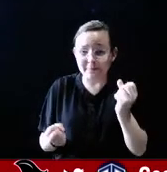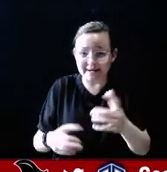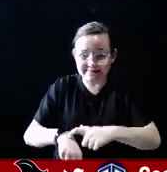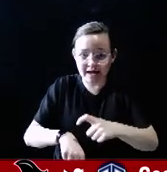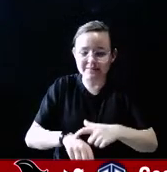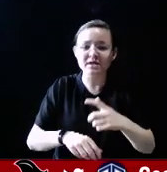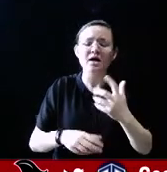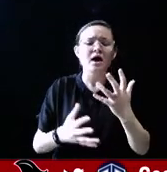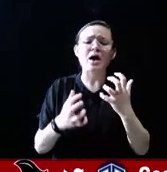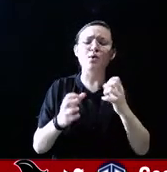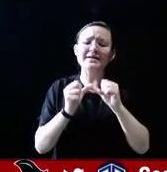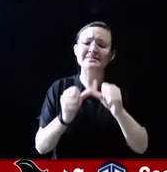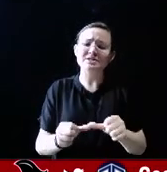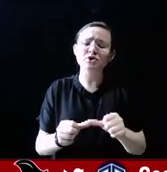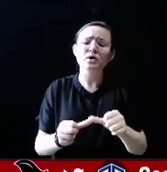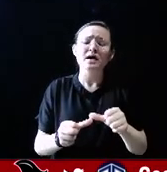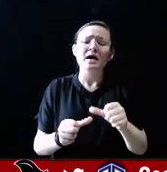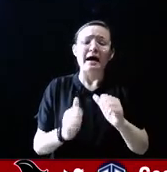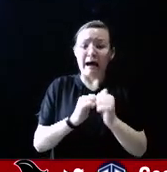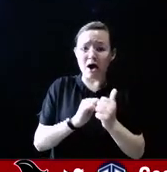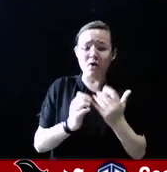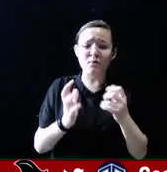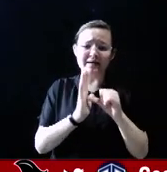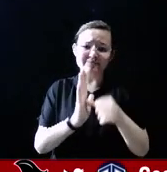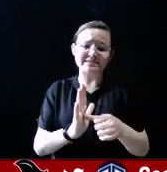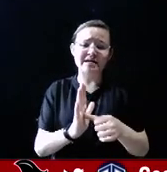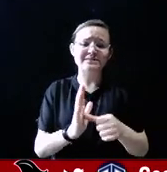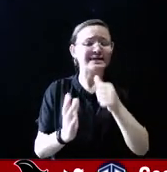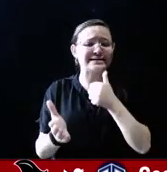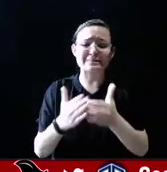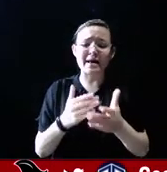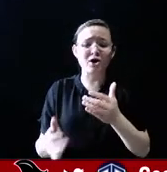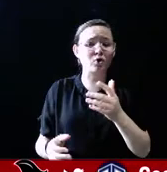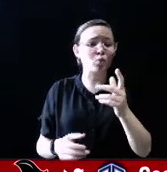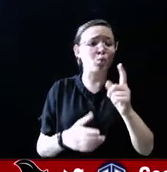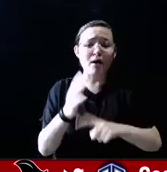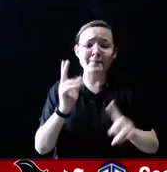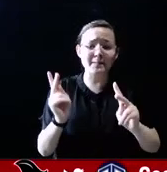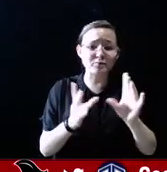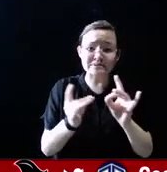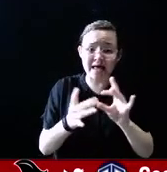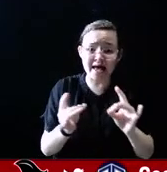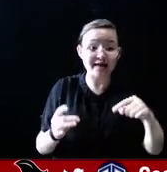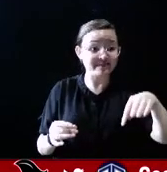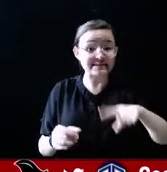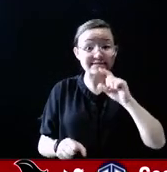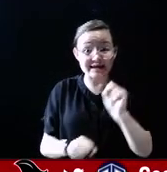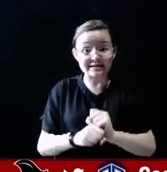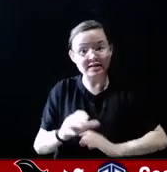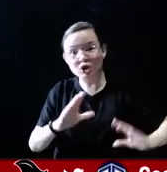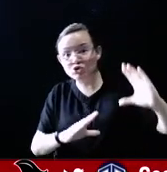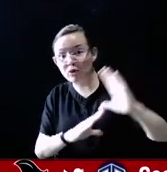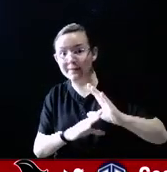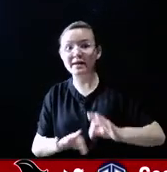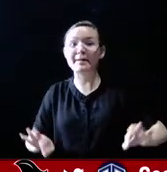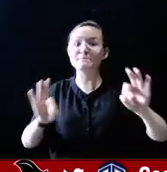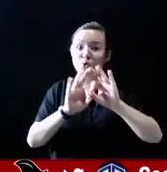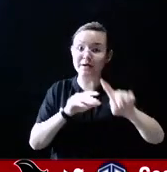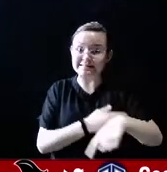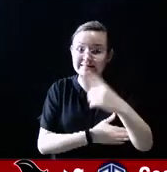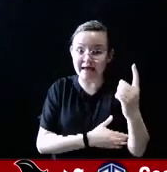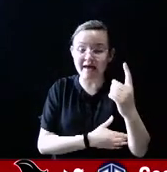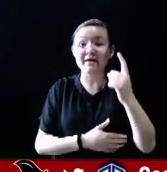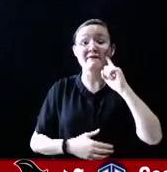want to continue this speech by emphasizing the fact that, regardless of what some people will say, this is an incredibly important day for